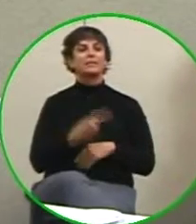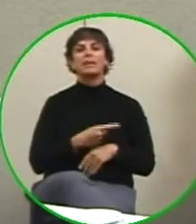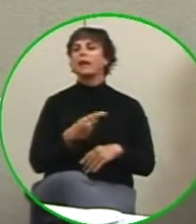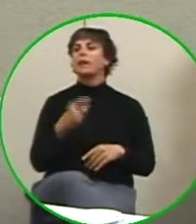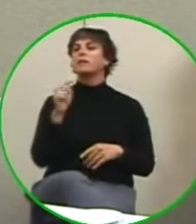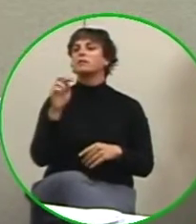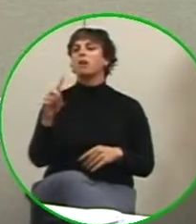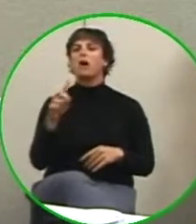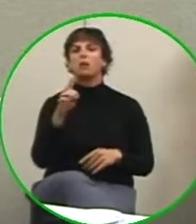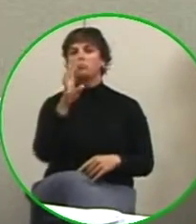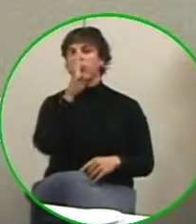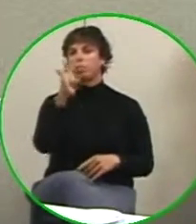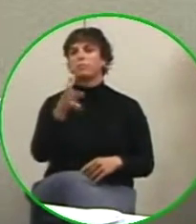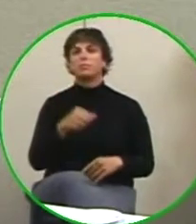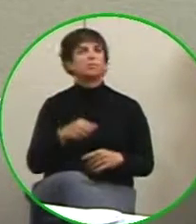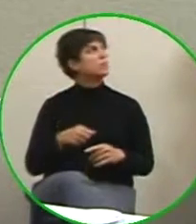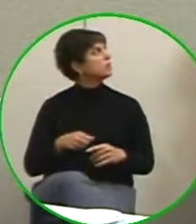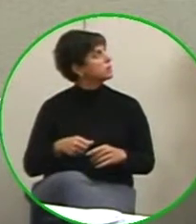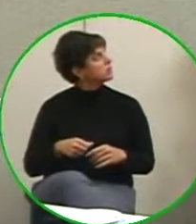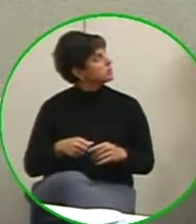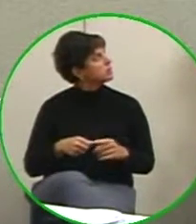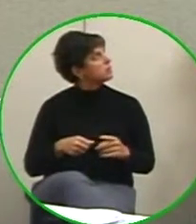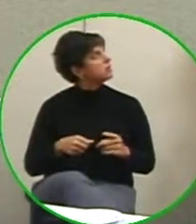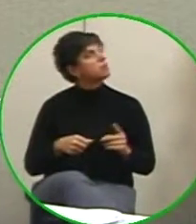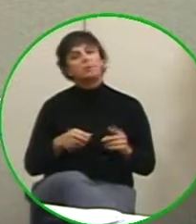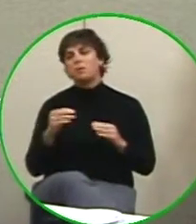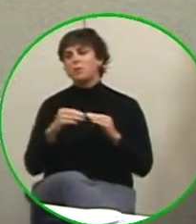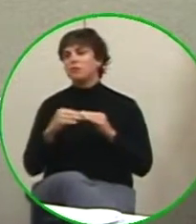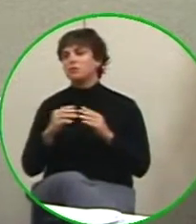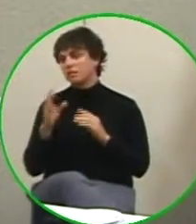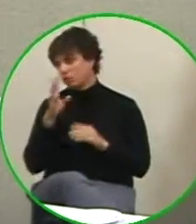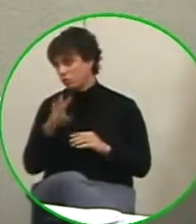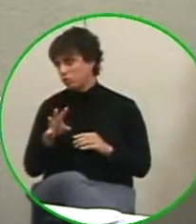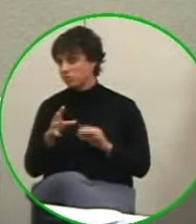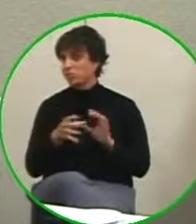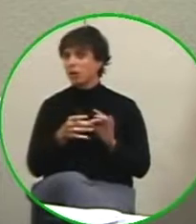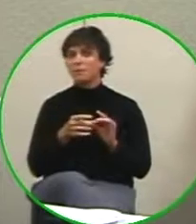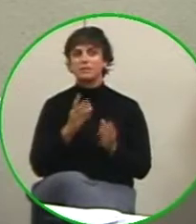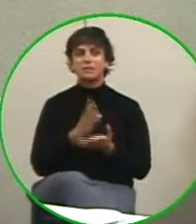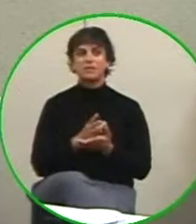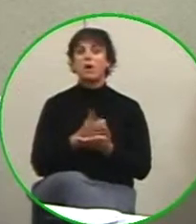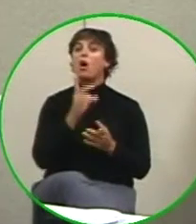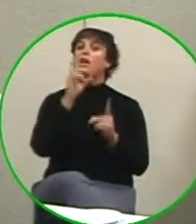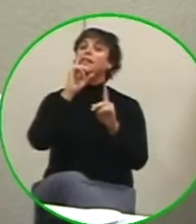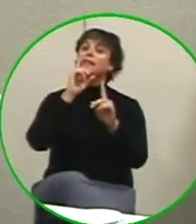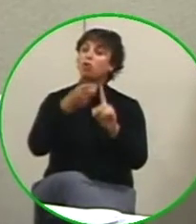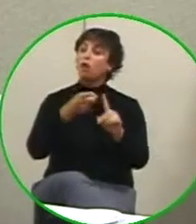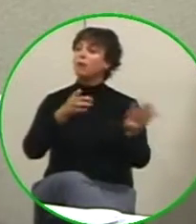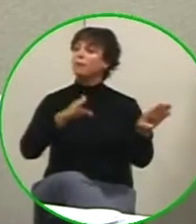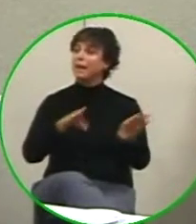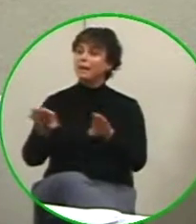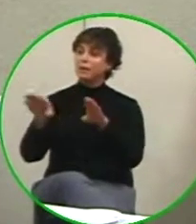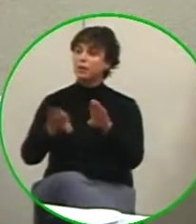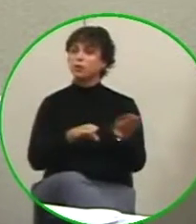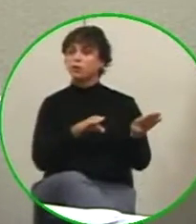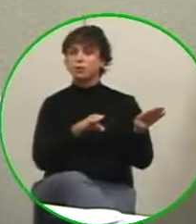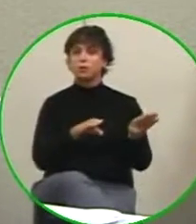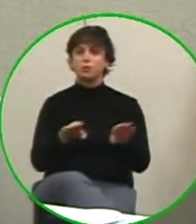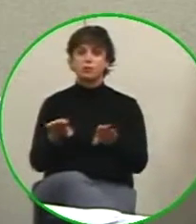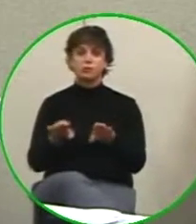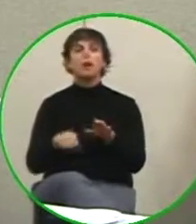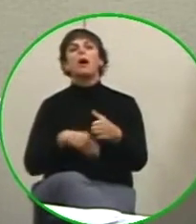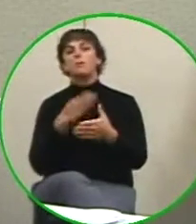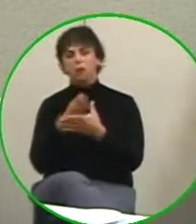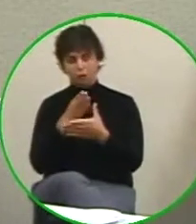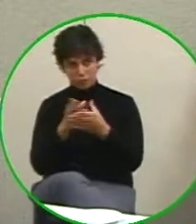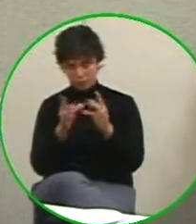out in math class, the peers ignore him and his comments stop. What's the target behavior?